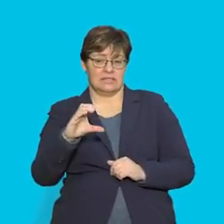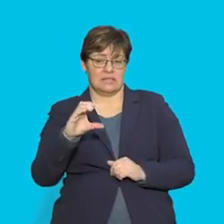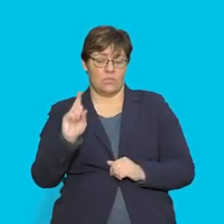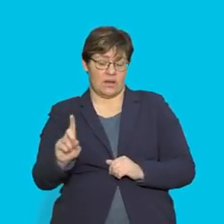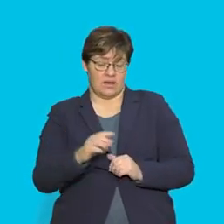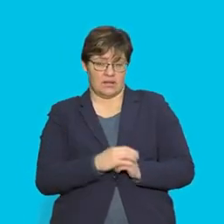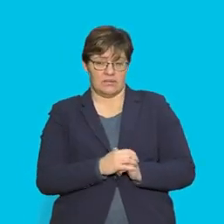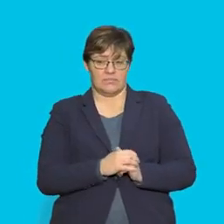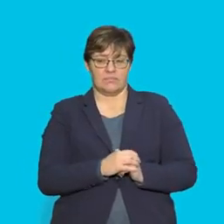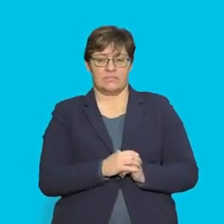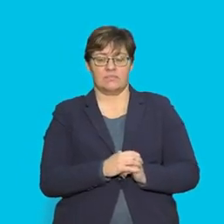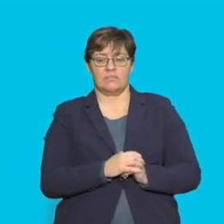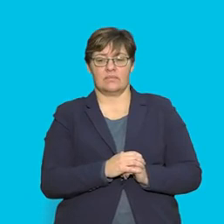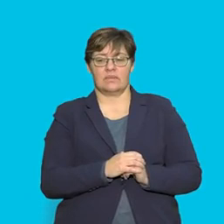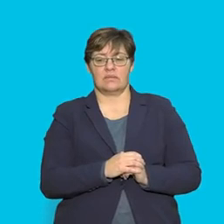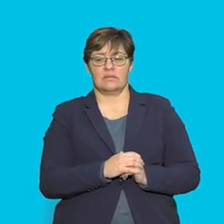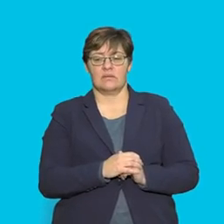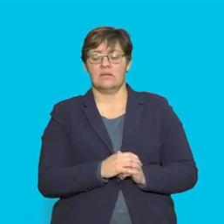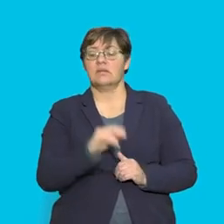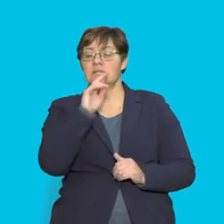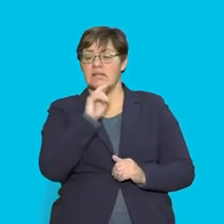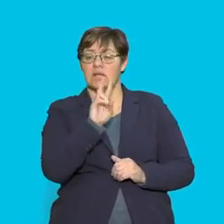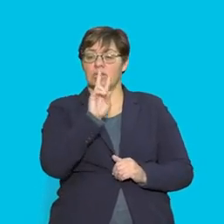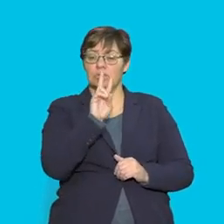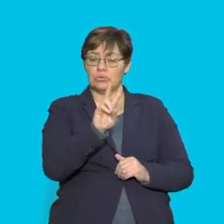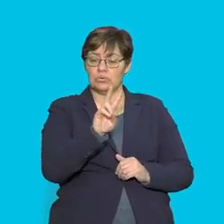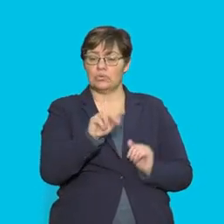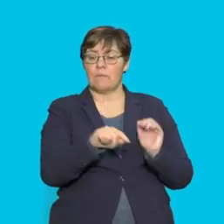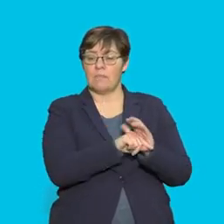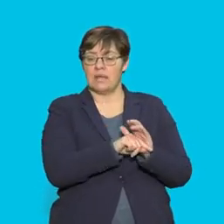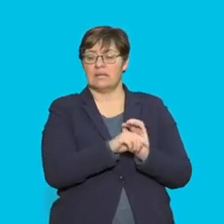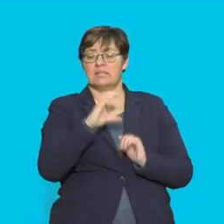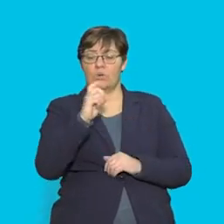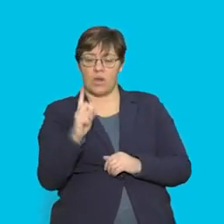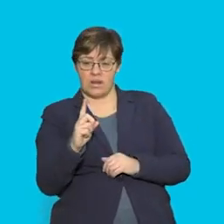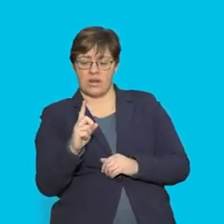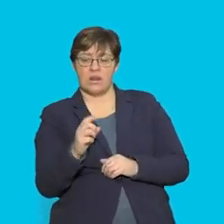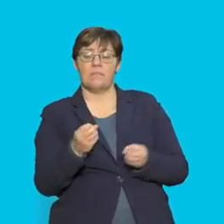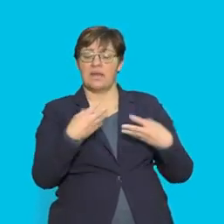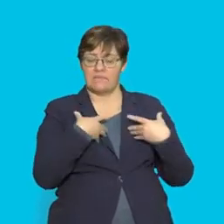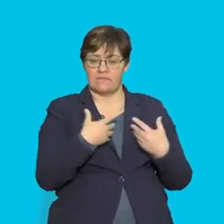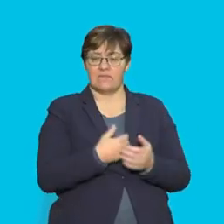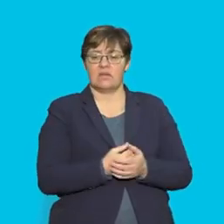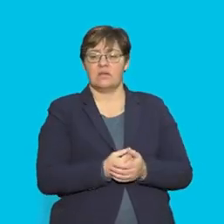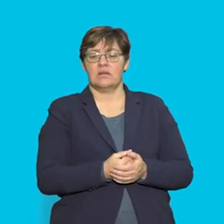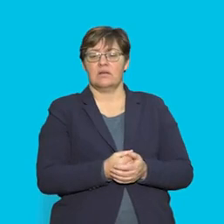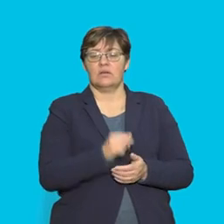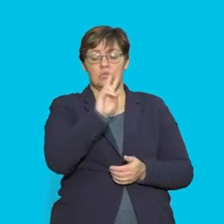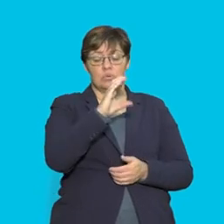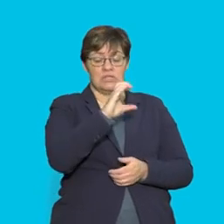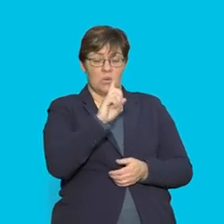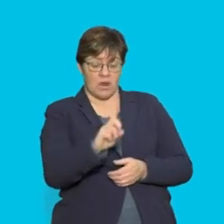C1, right? And then you can see 2 minus C1 will then be what? 2C1